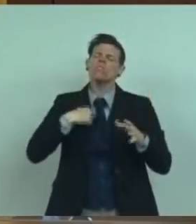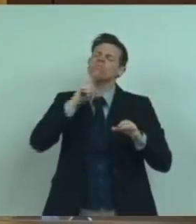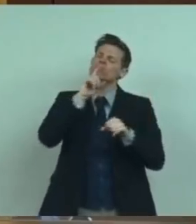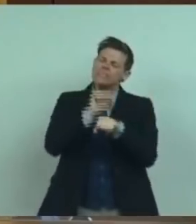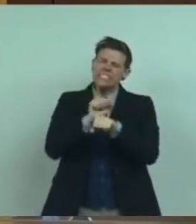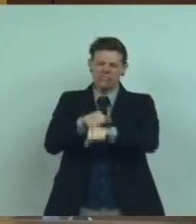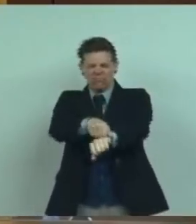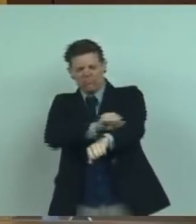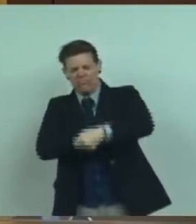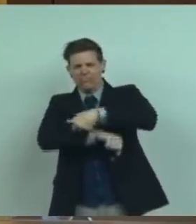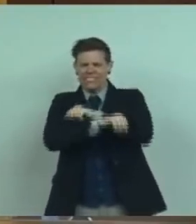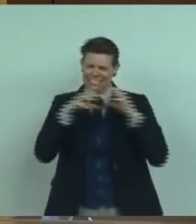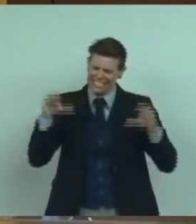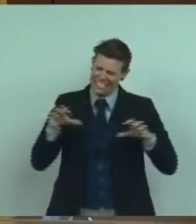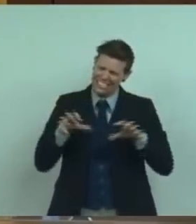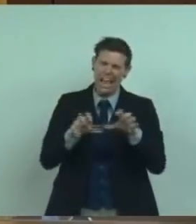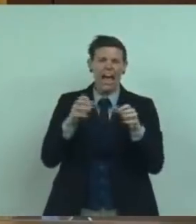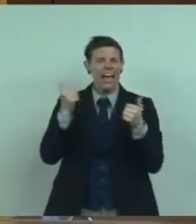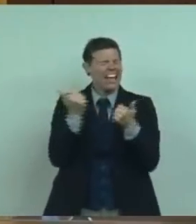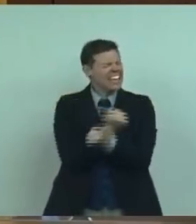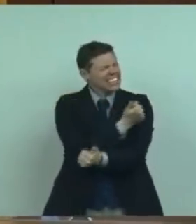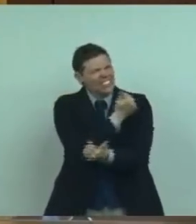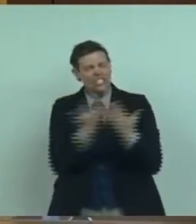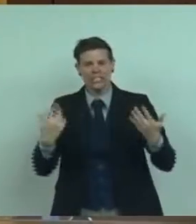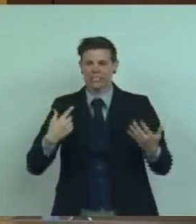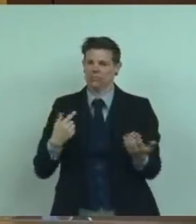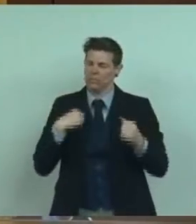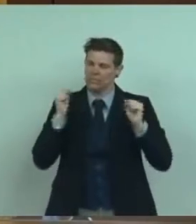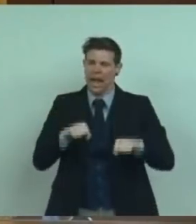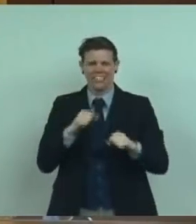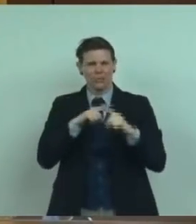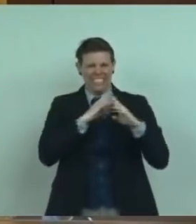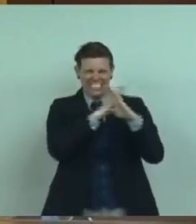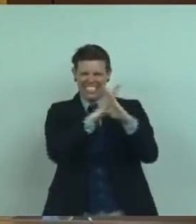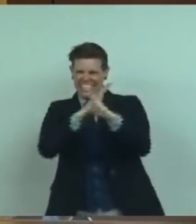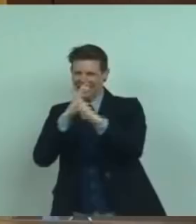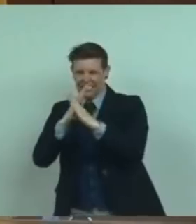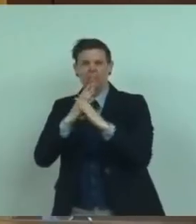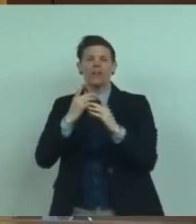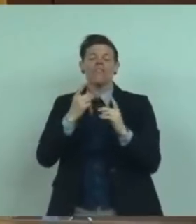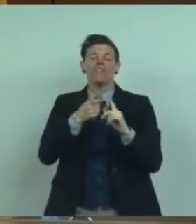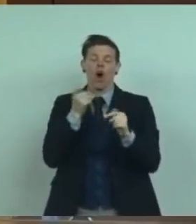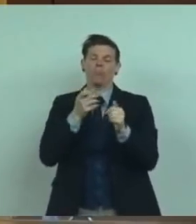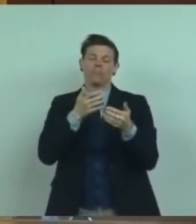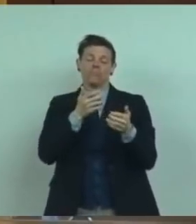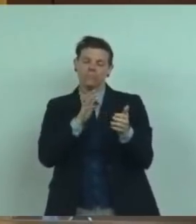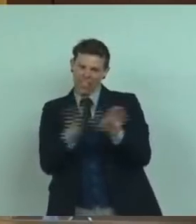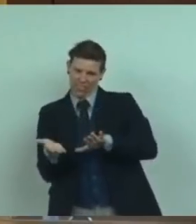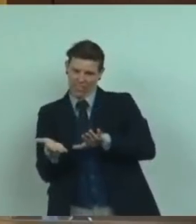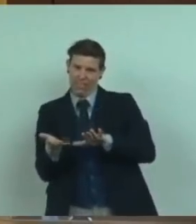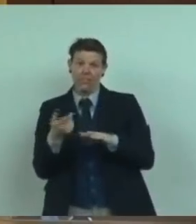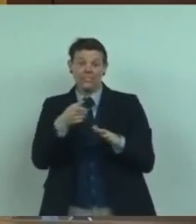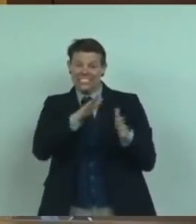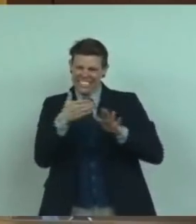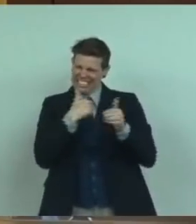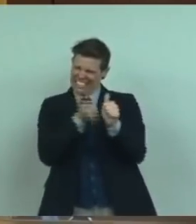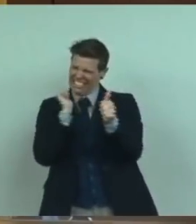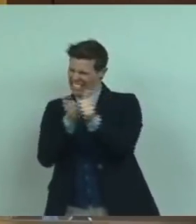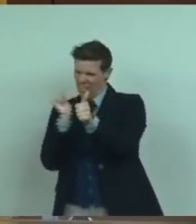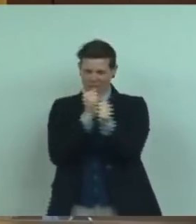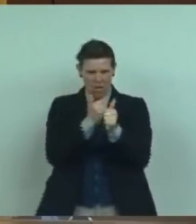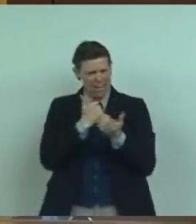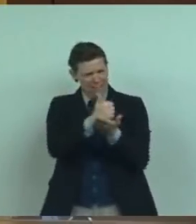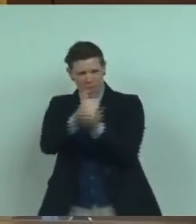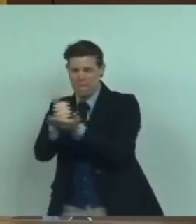as many deaths as possible. But as you will hear in our modeling, given our healthcare and aging, our